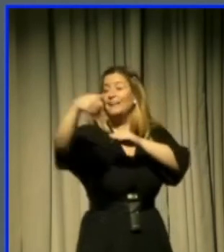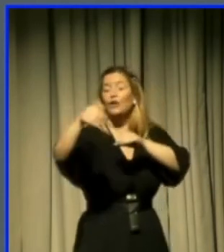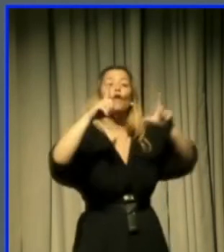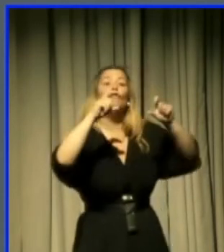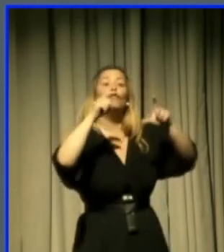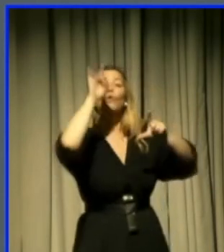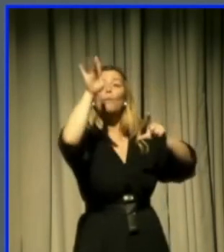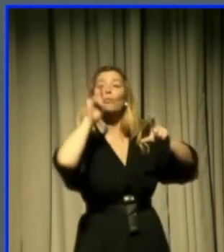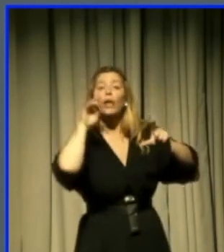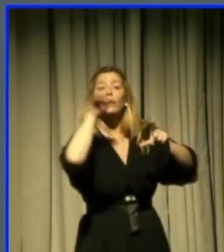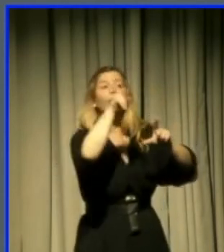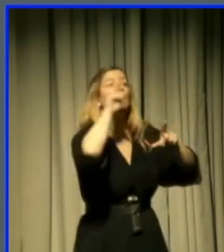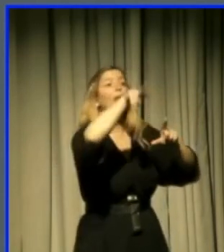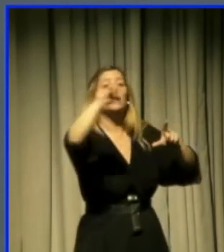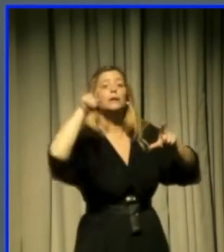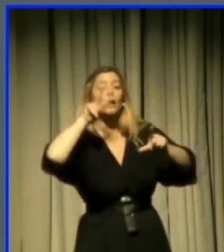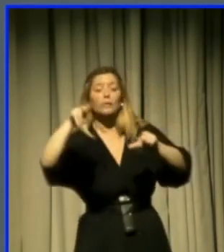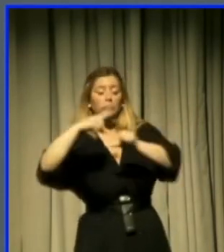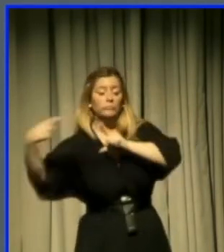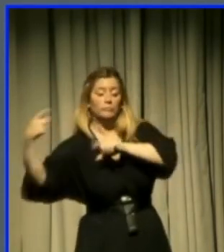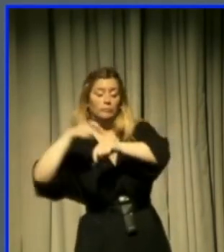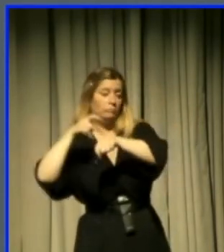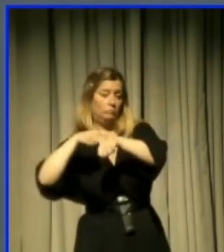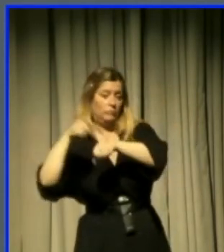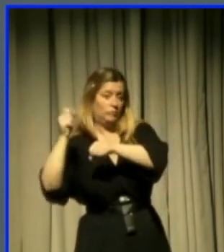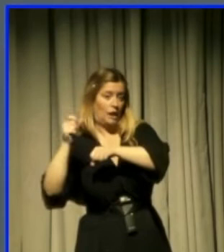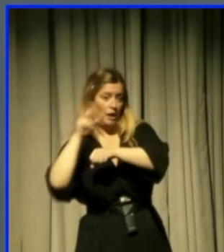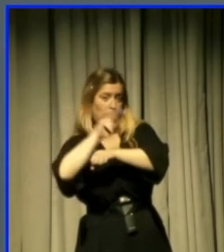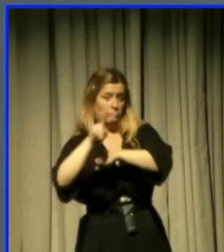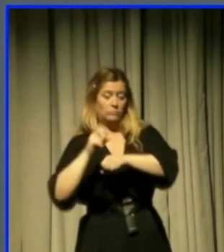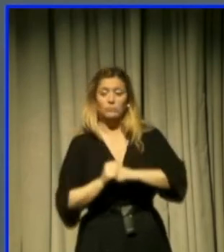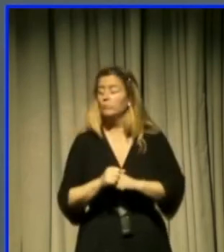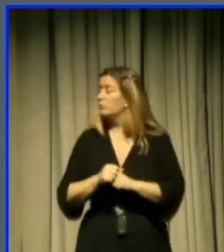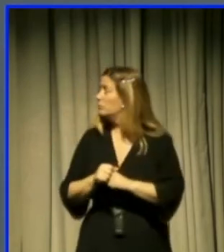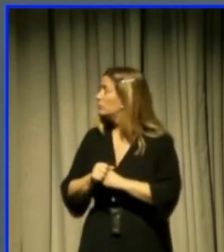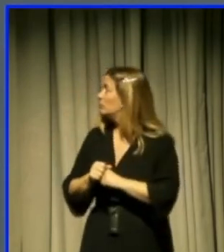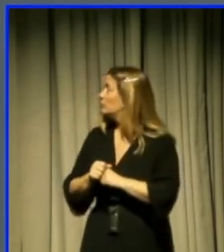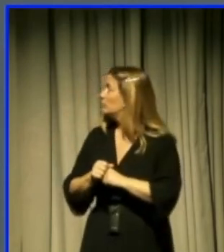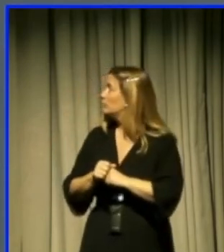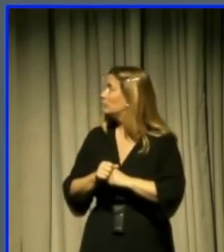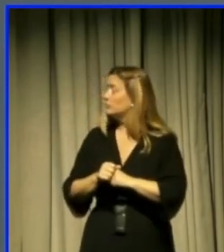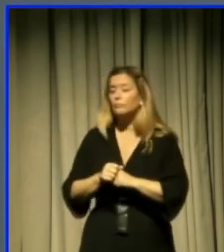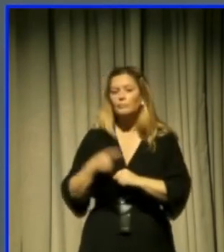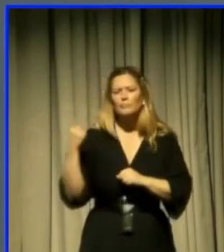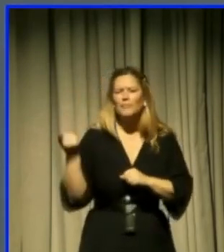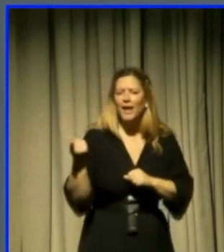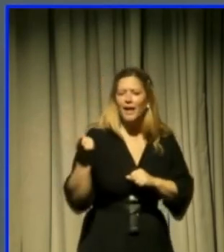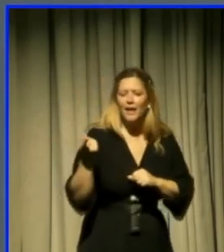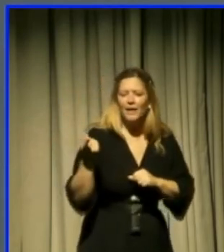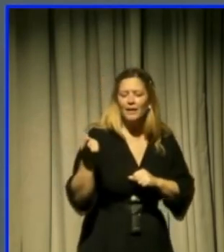rarity detection algorithm is, basically provides and gives a score to images that are,